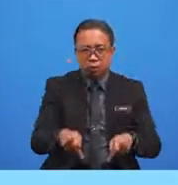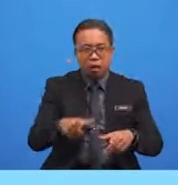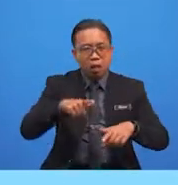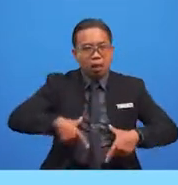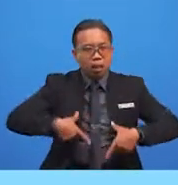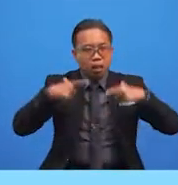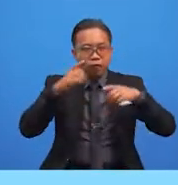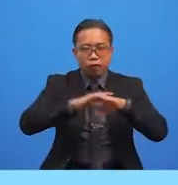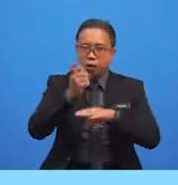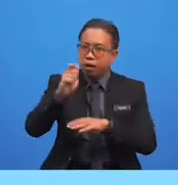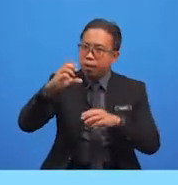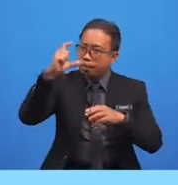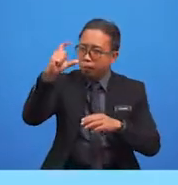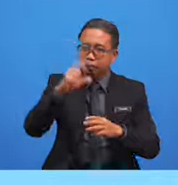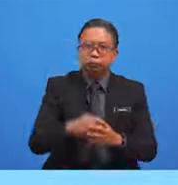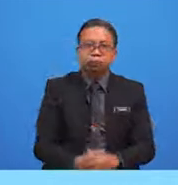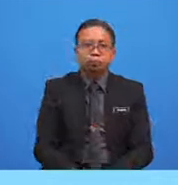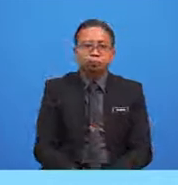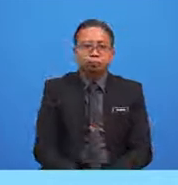moon?